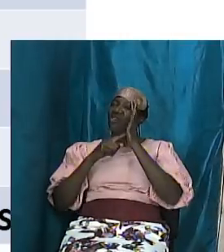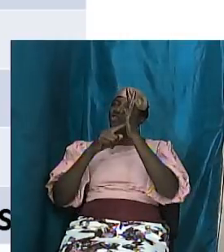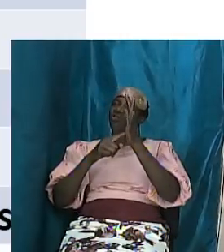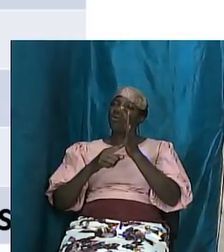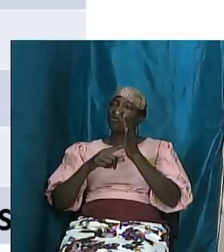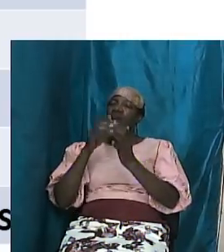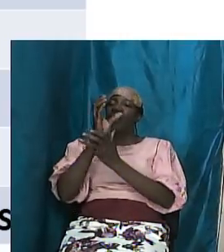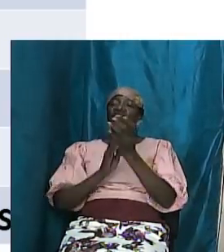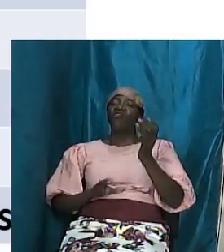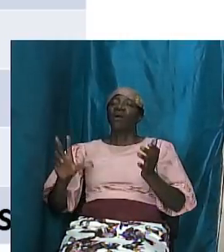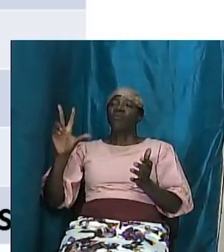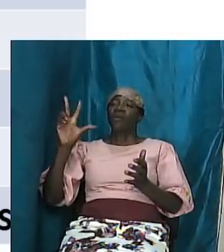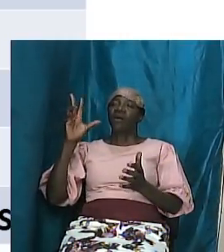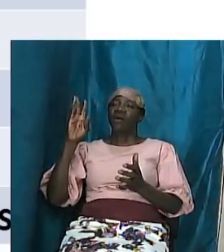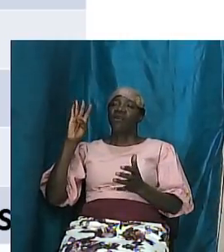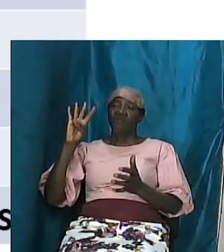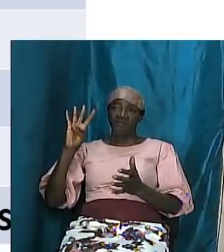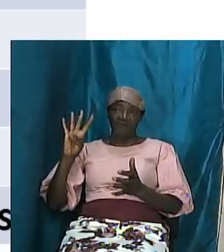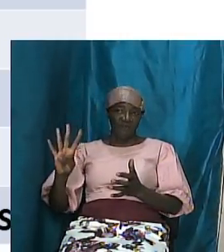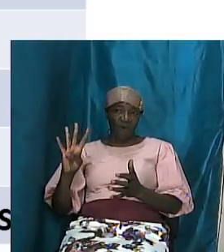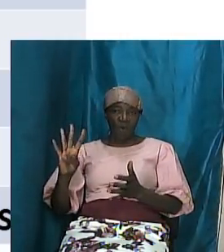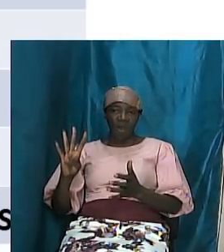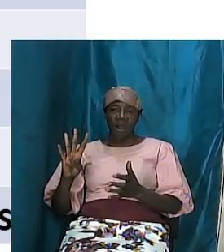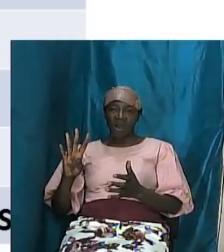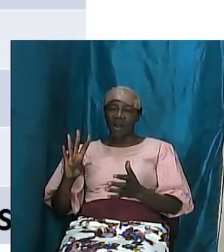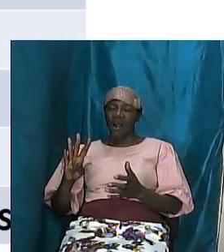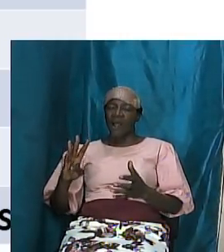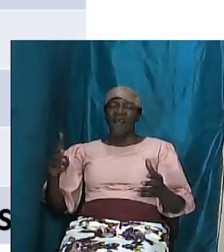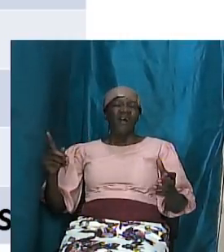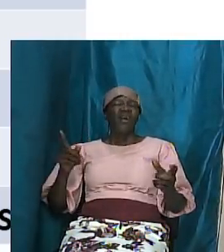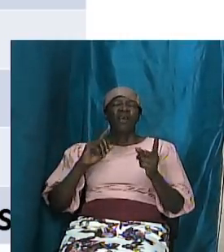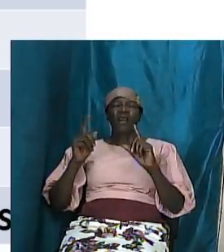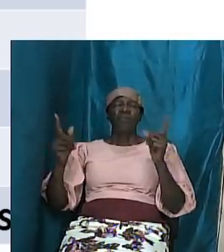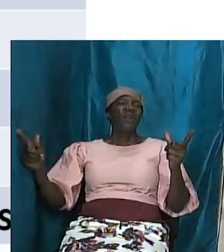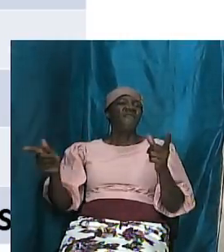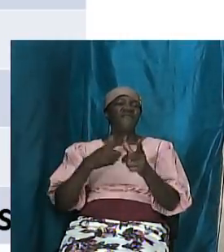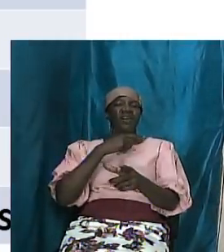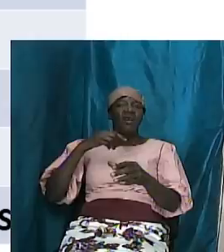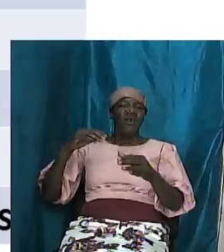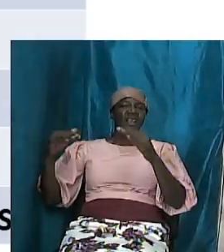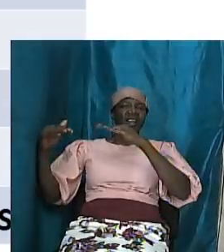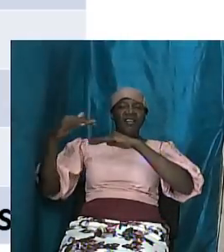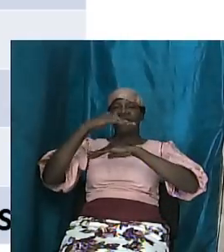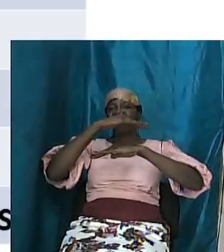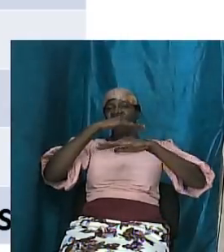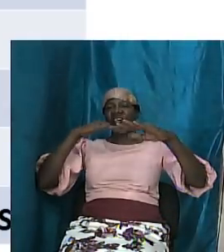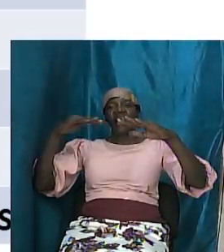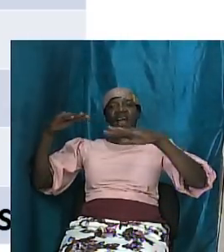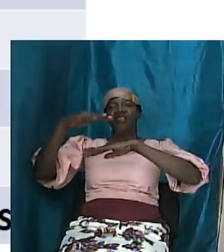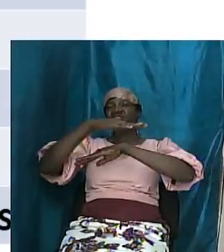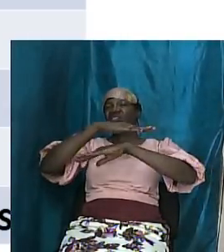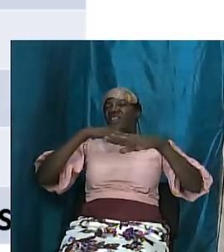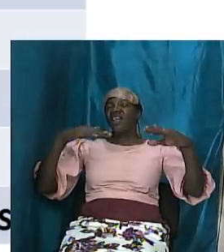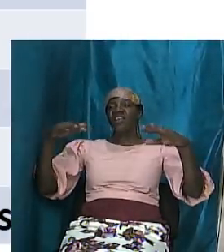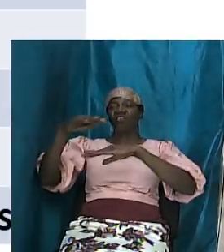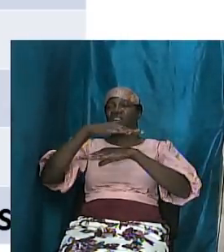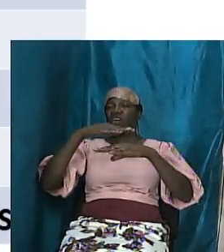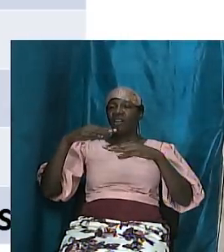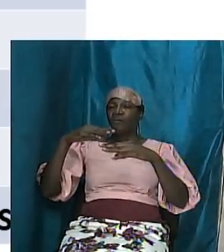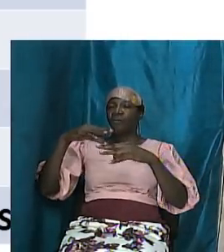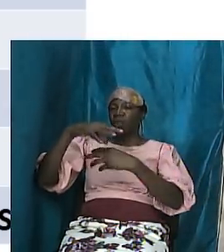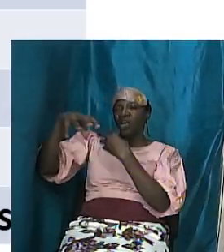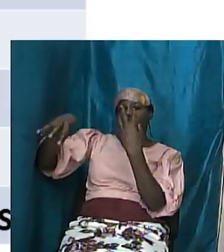chapter 4, it speaks about the first civilization and the interaction of men and groups